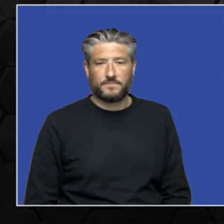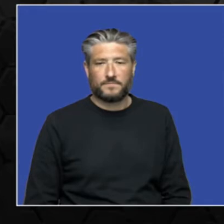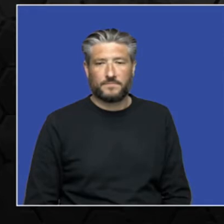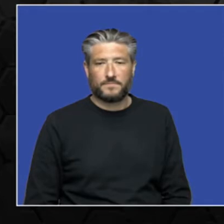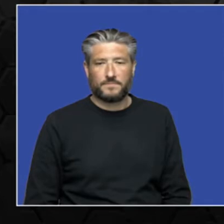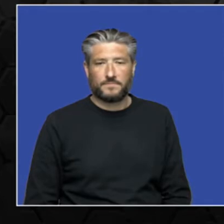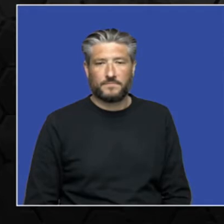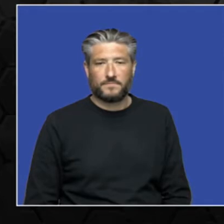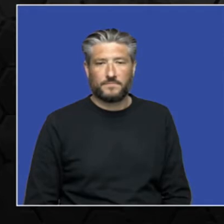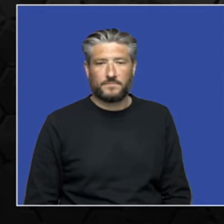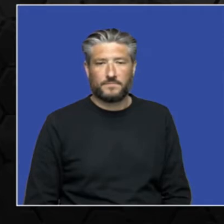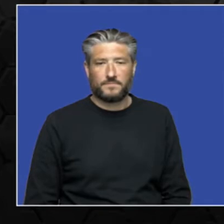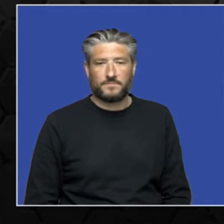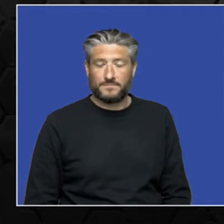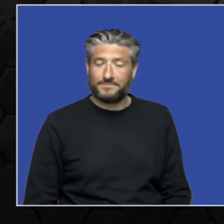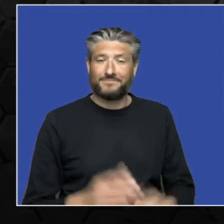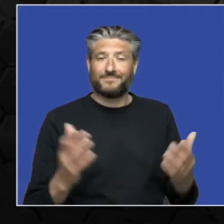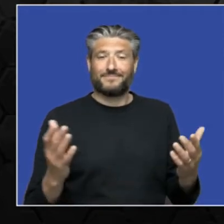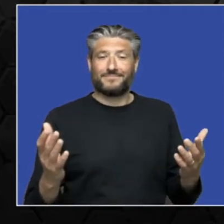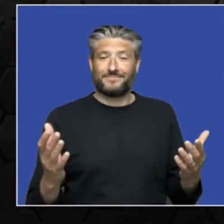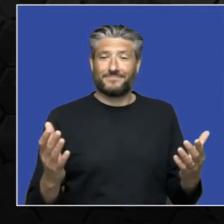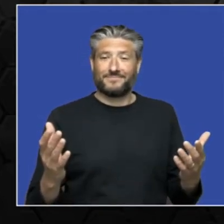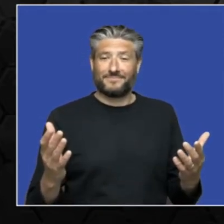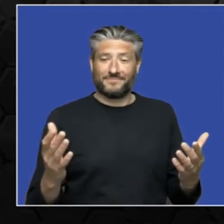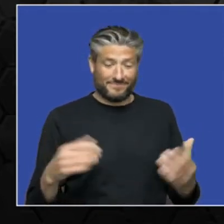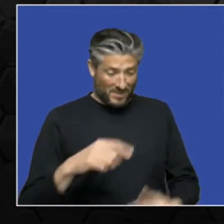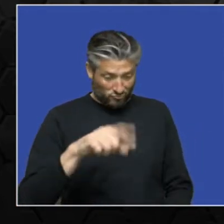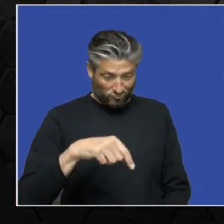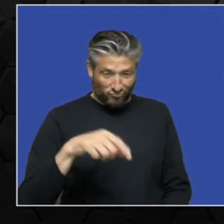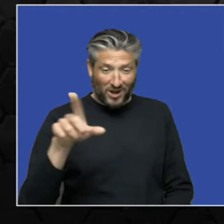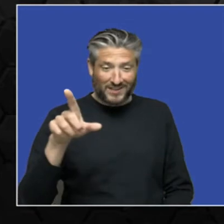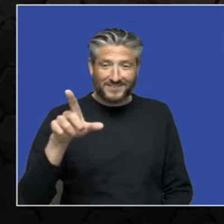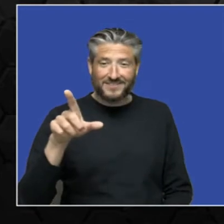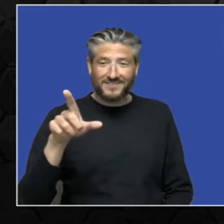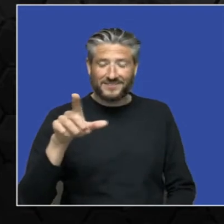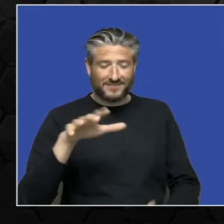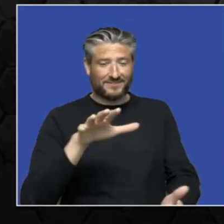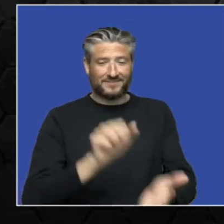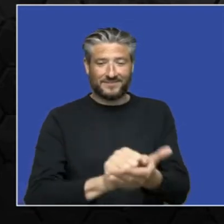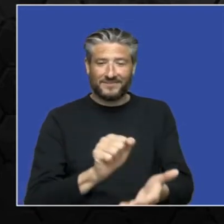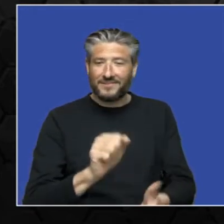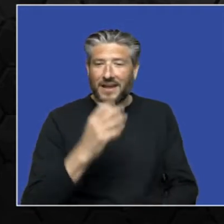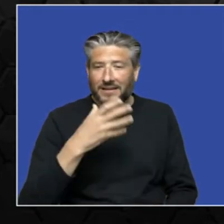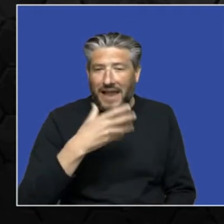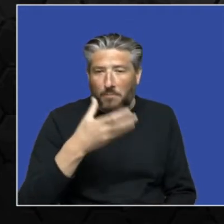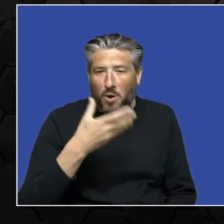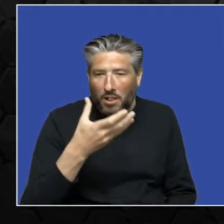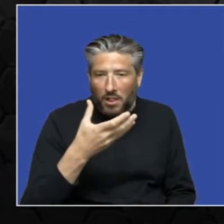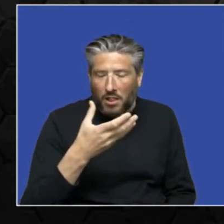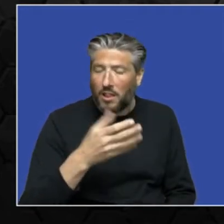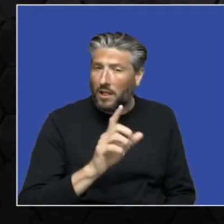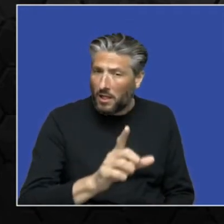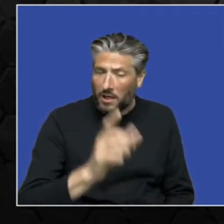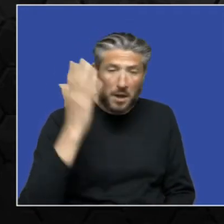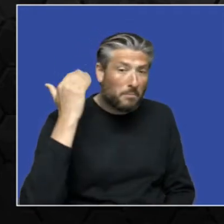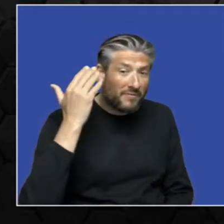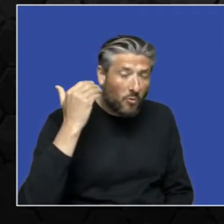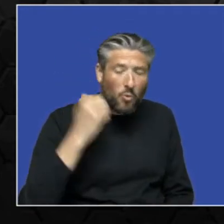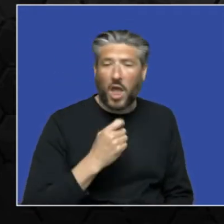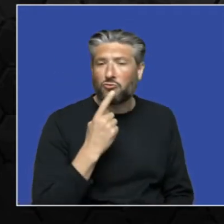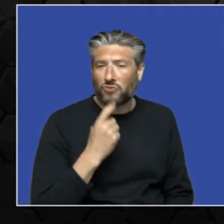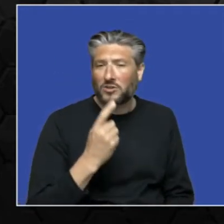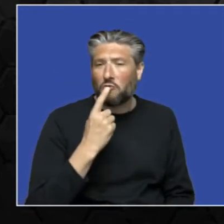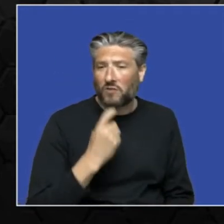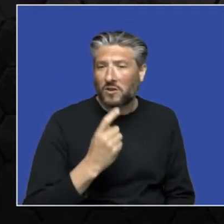And yay, it correctly identified the green apple as an apple, even though we only uploaded red apples. So we